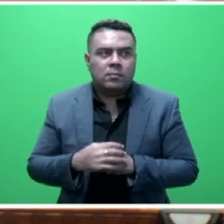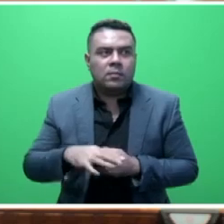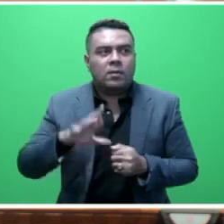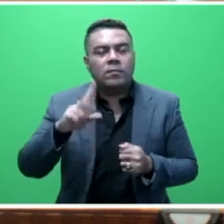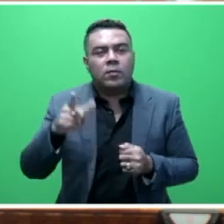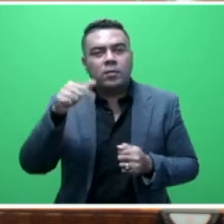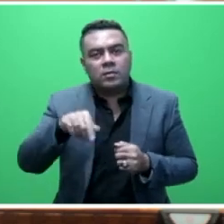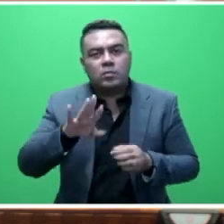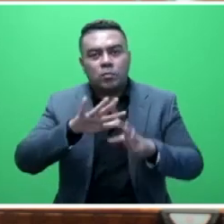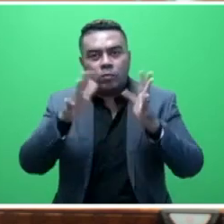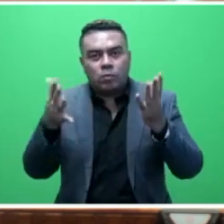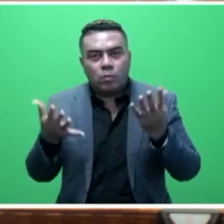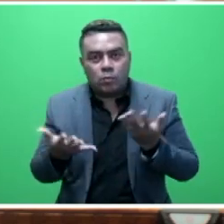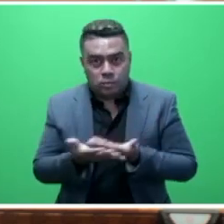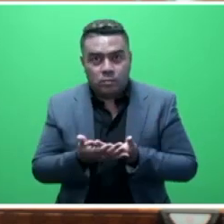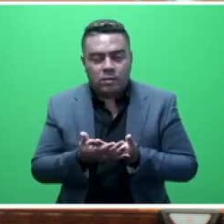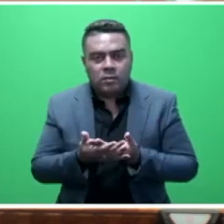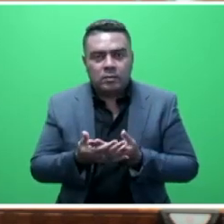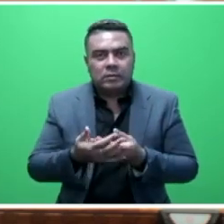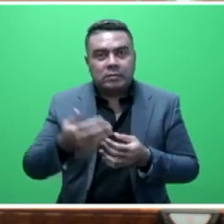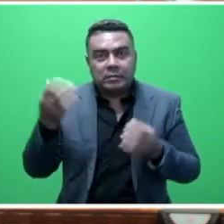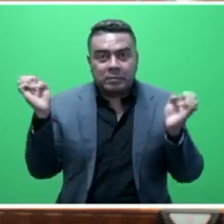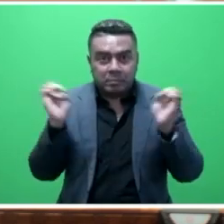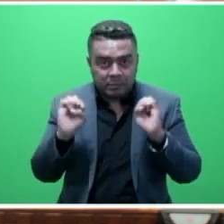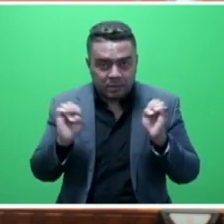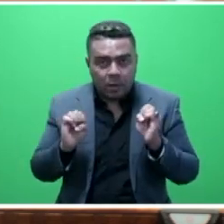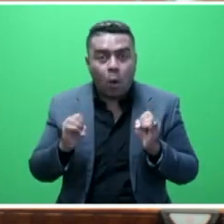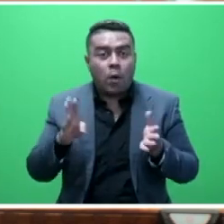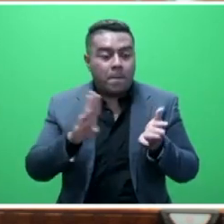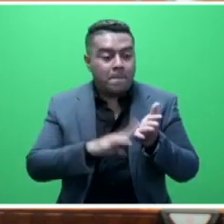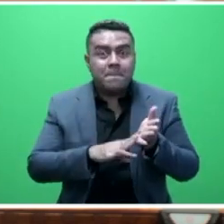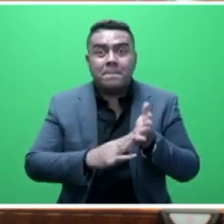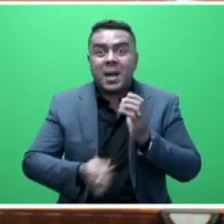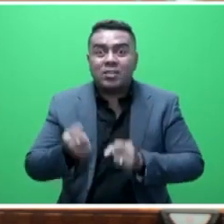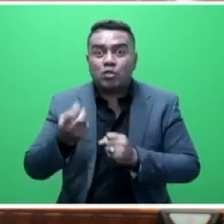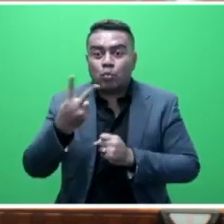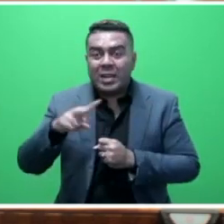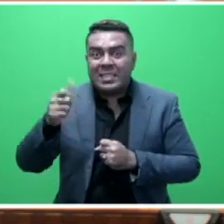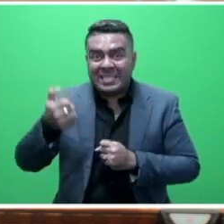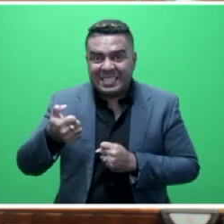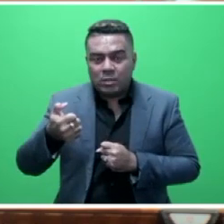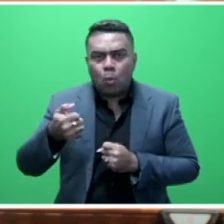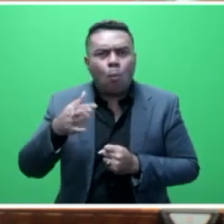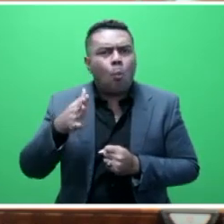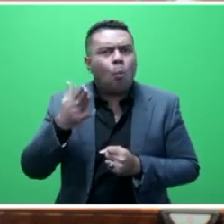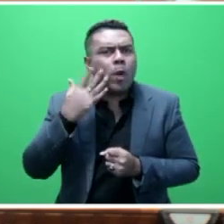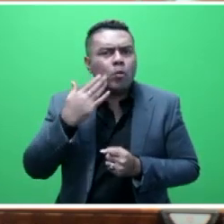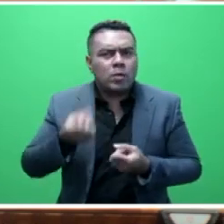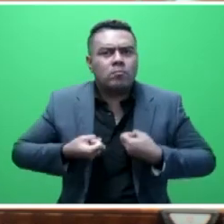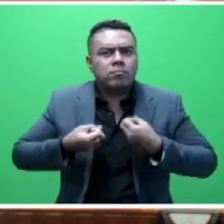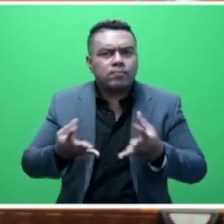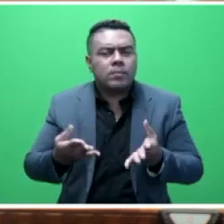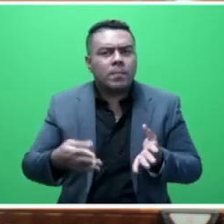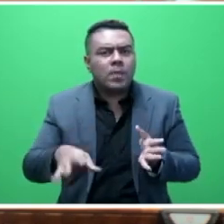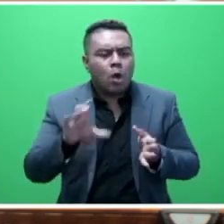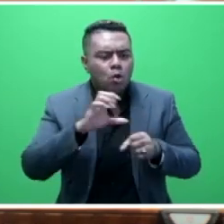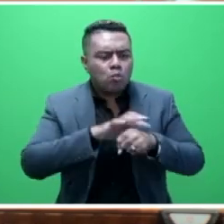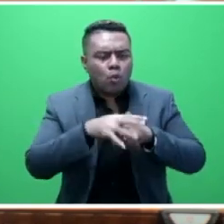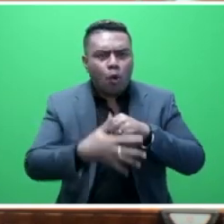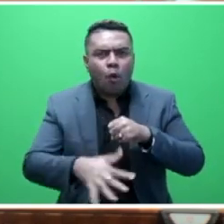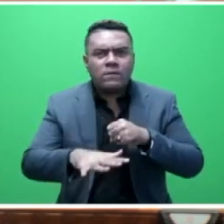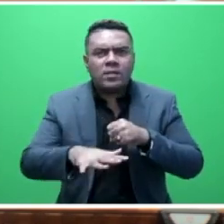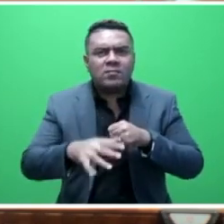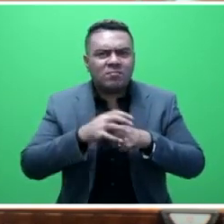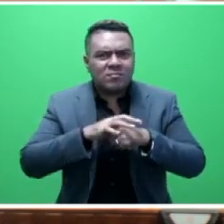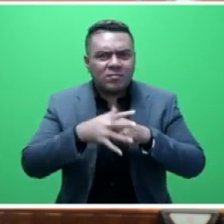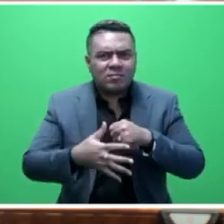this pandemic. On March 26, when we delivered our COVID-19 response budget, global cases stood at